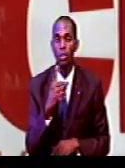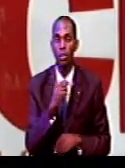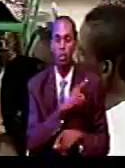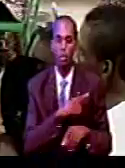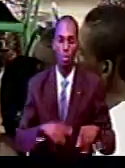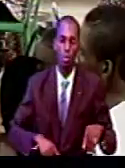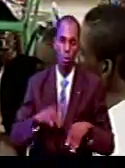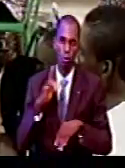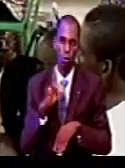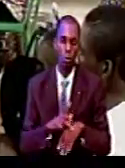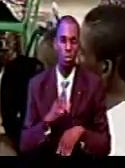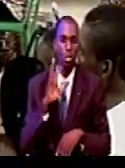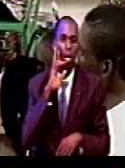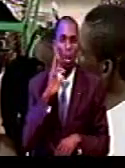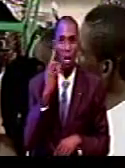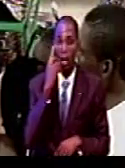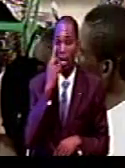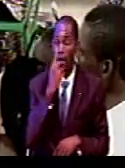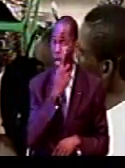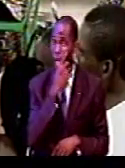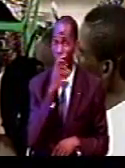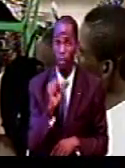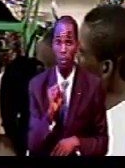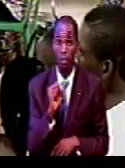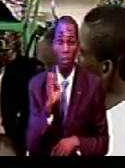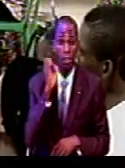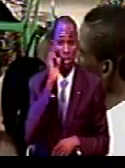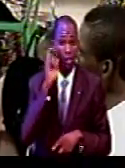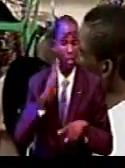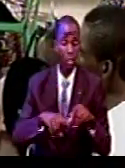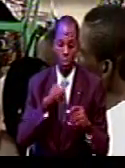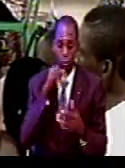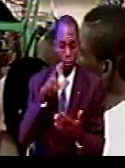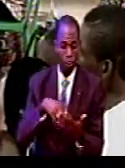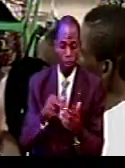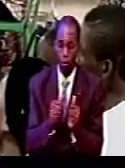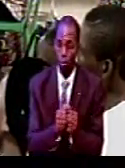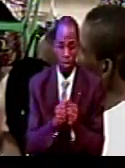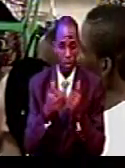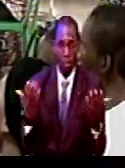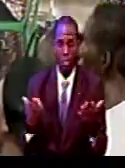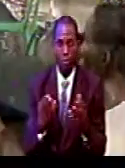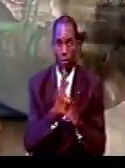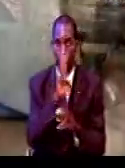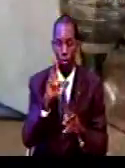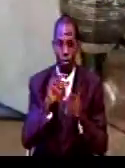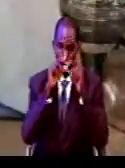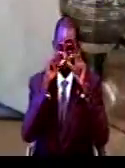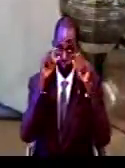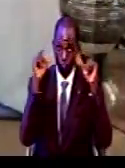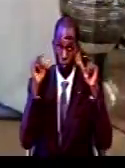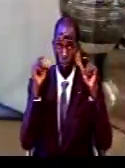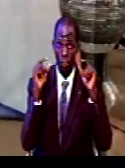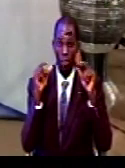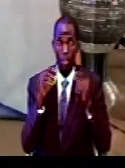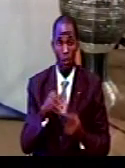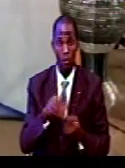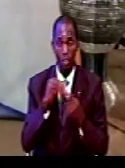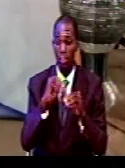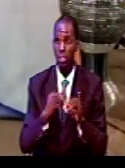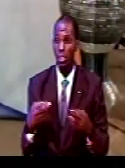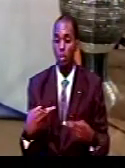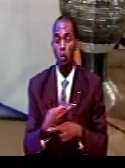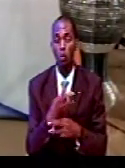Lord! The first one is, the Lord touched my eyes. I'm the one that cannot read without